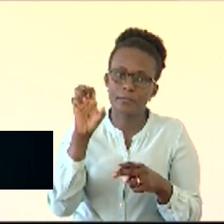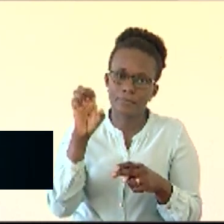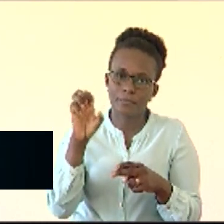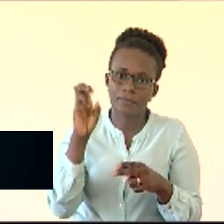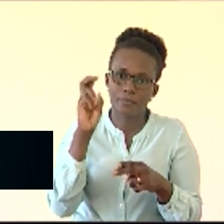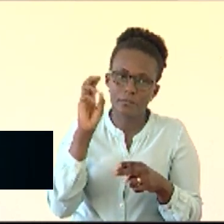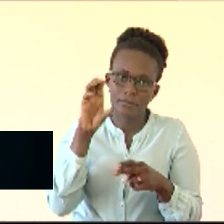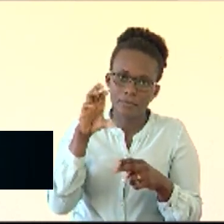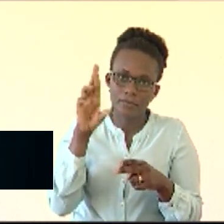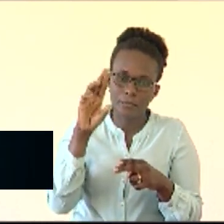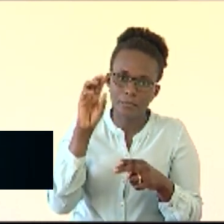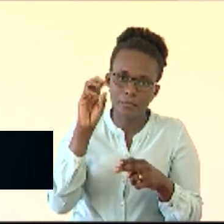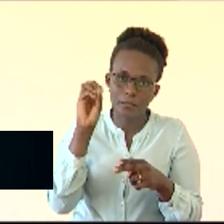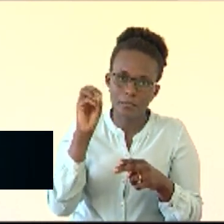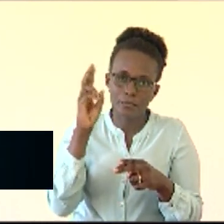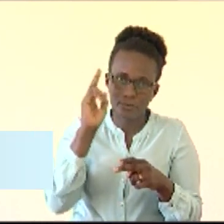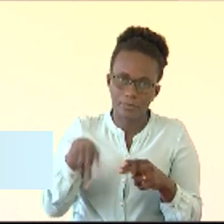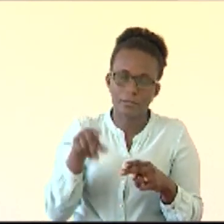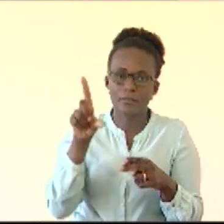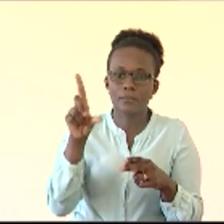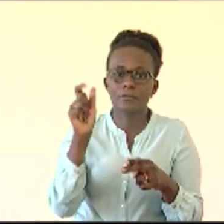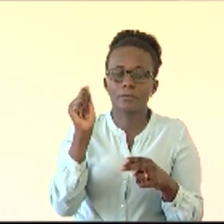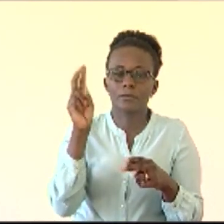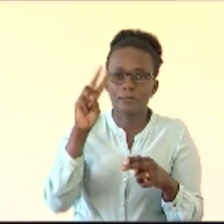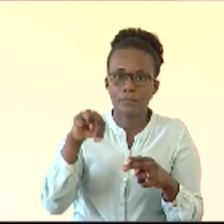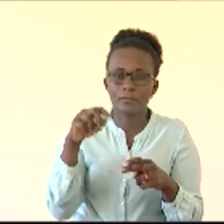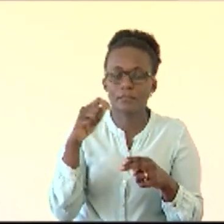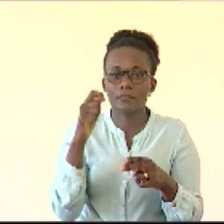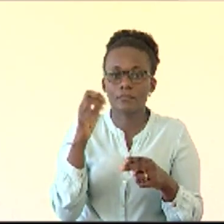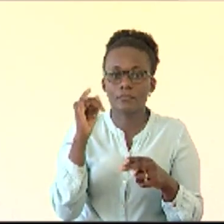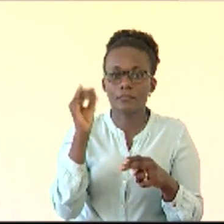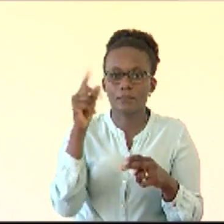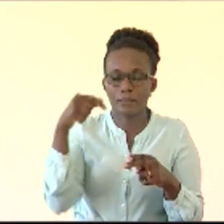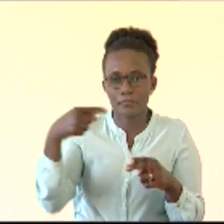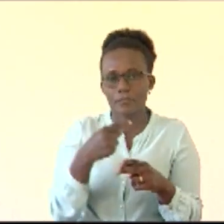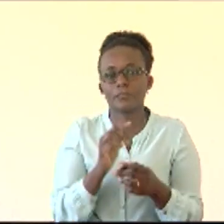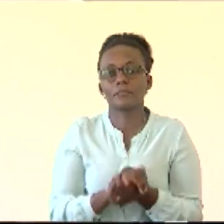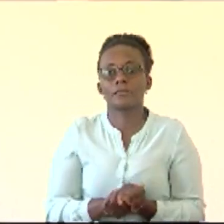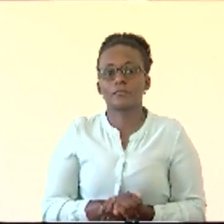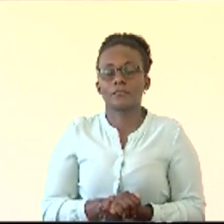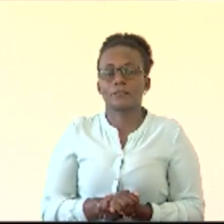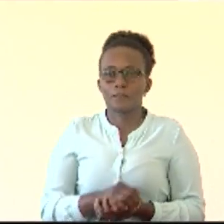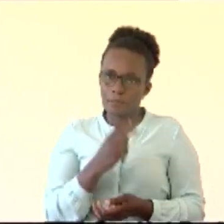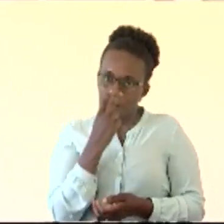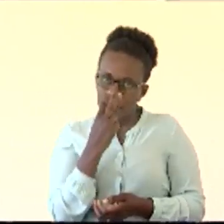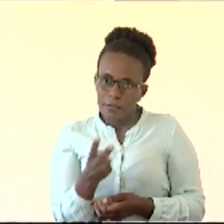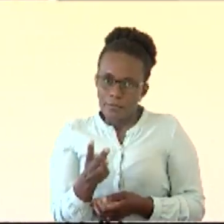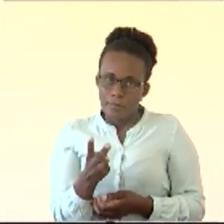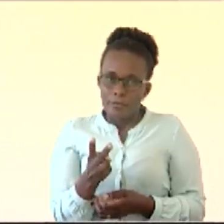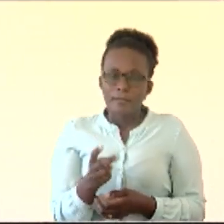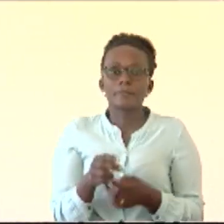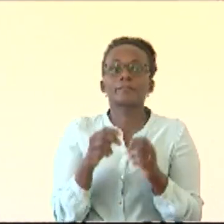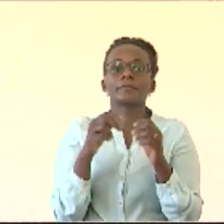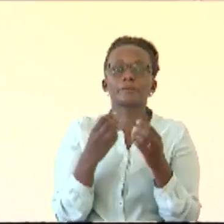Electroplating, covering a metal with another metal using electrolysis. Look at this 100